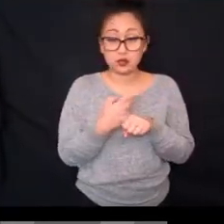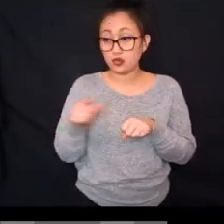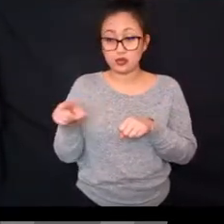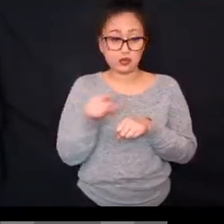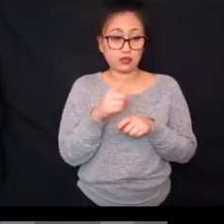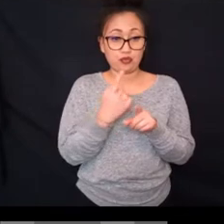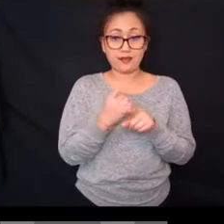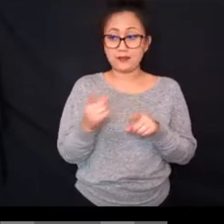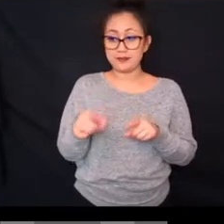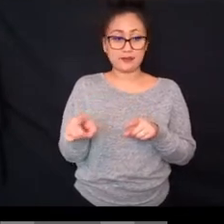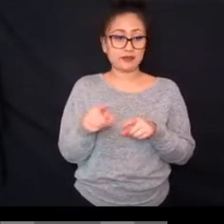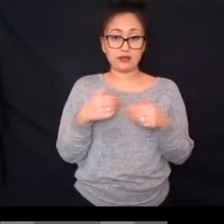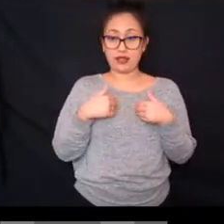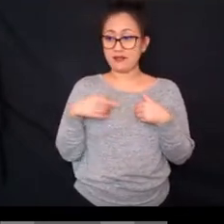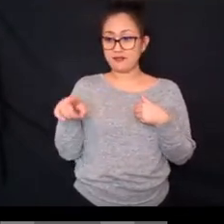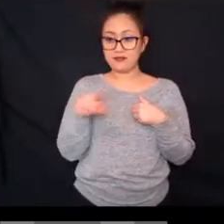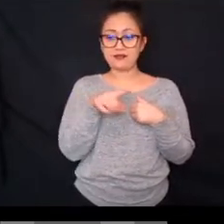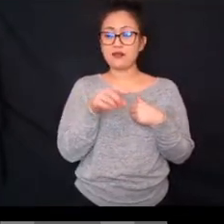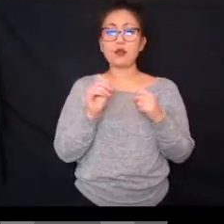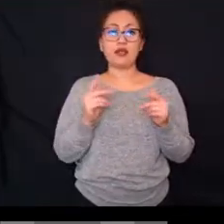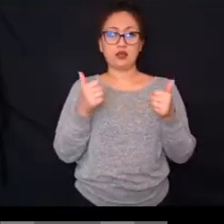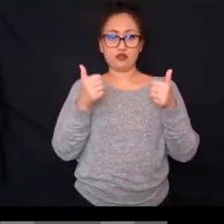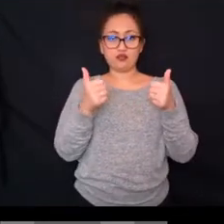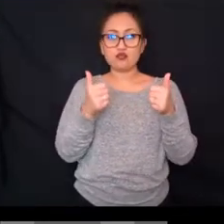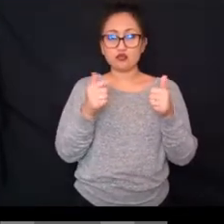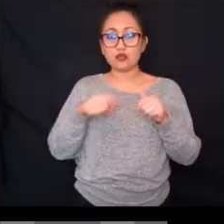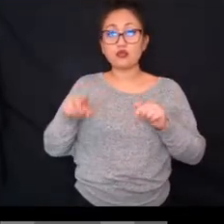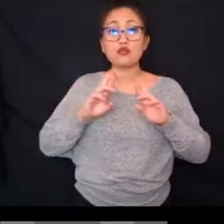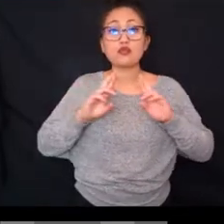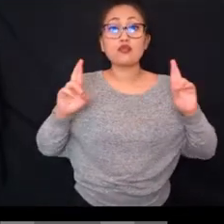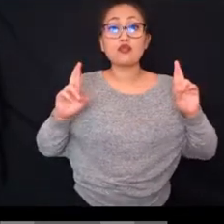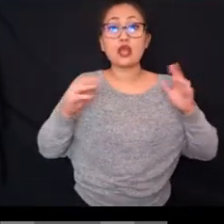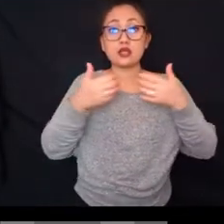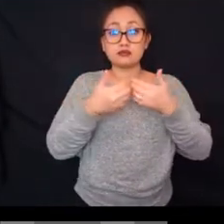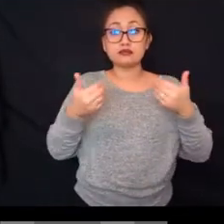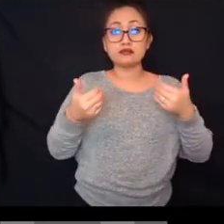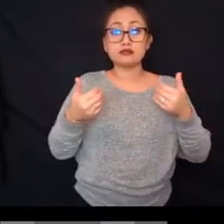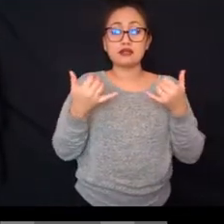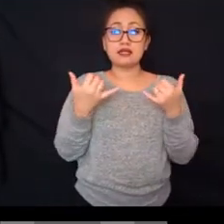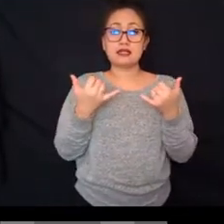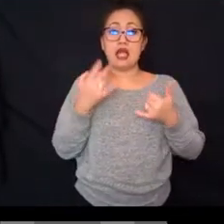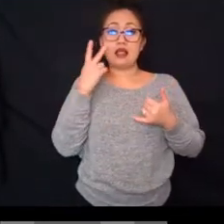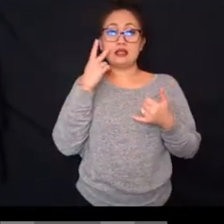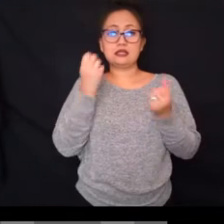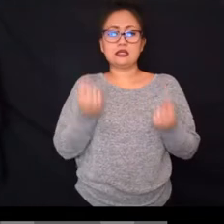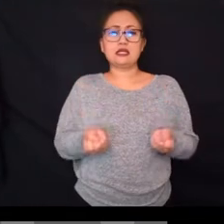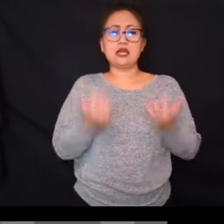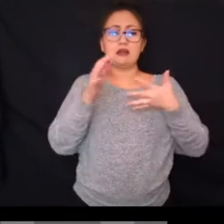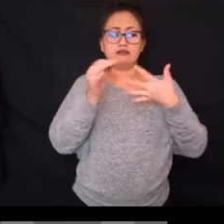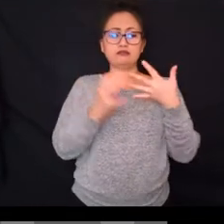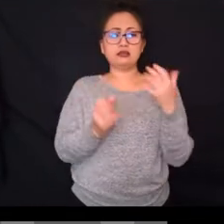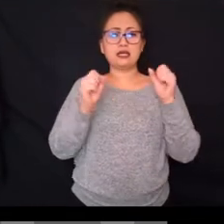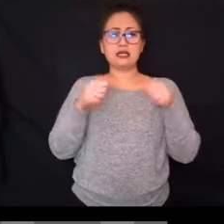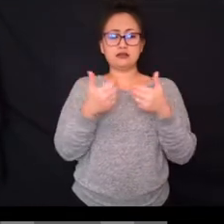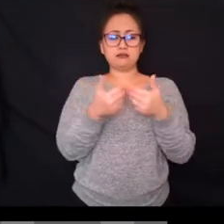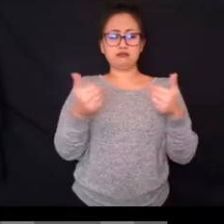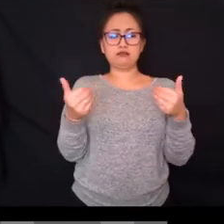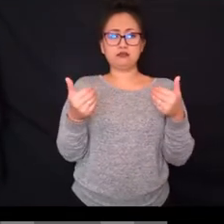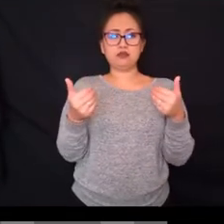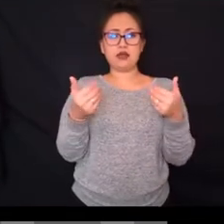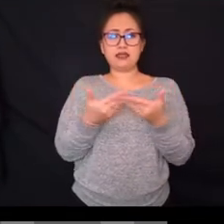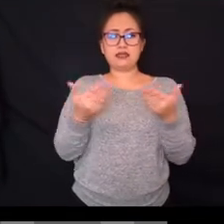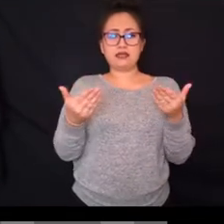You've got your cubes? All right, you're ready to start decomposing. Let's see how many ways we can get those things out of the grocery store. Can you put your